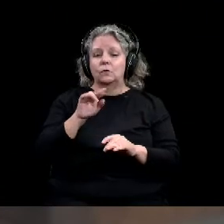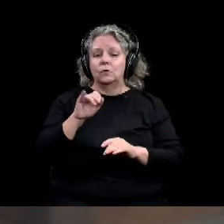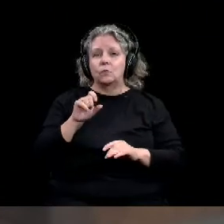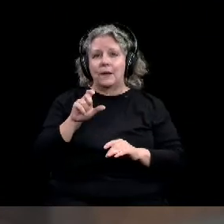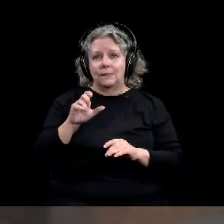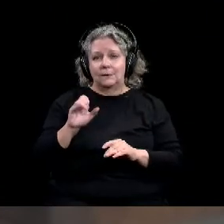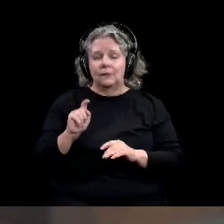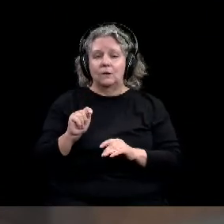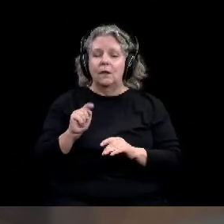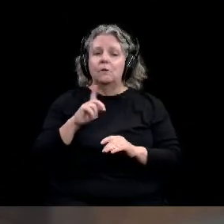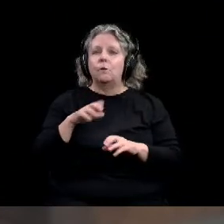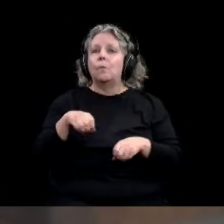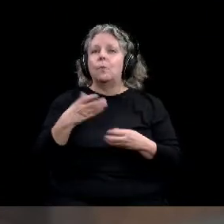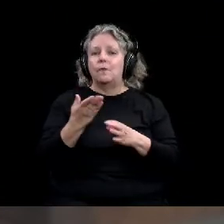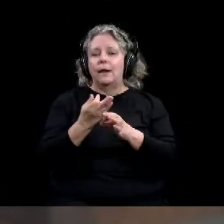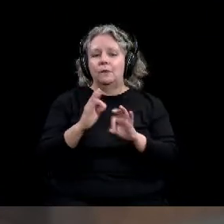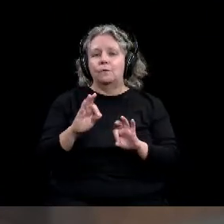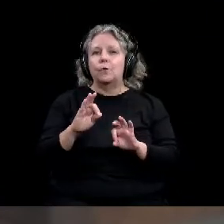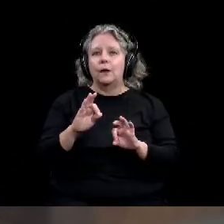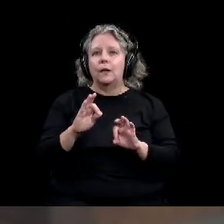Call